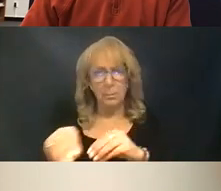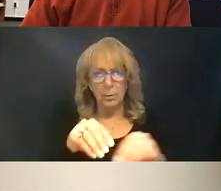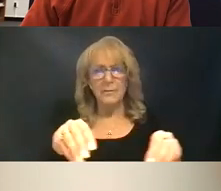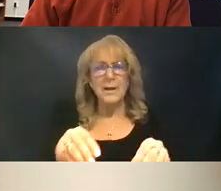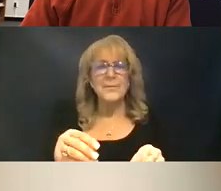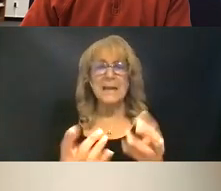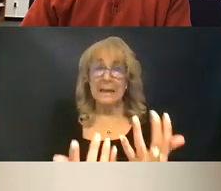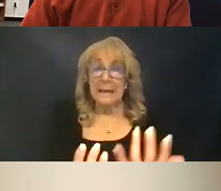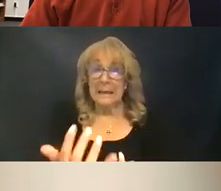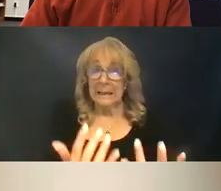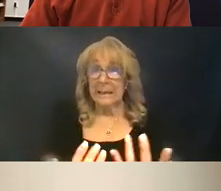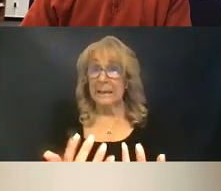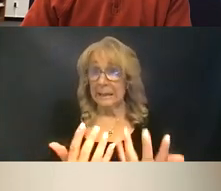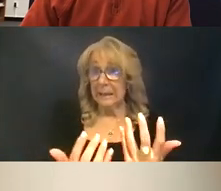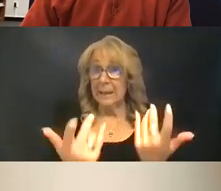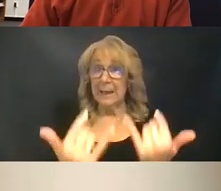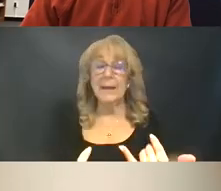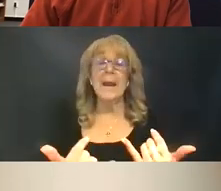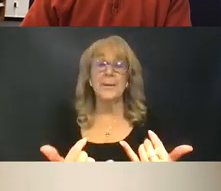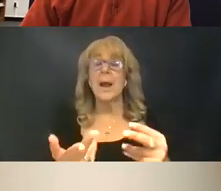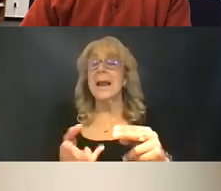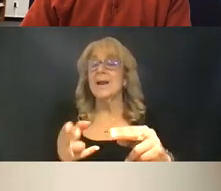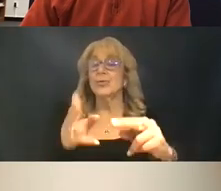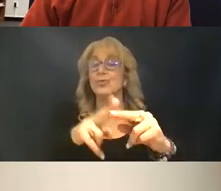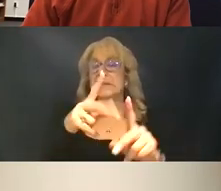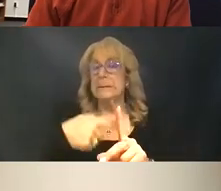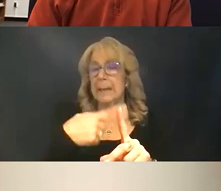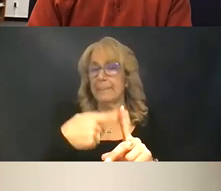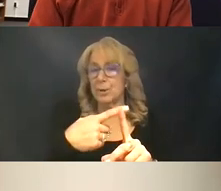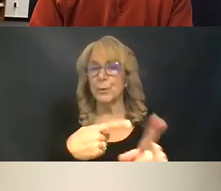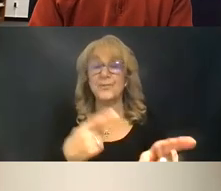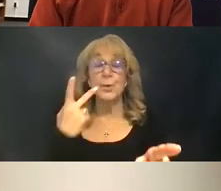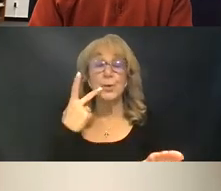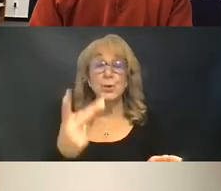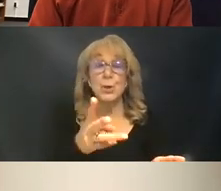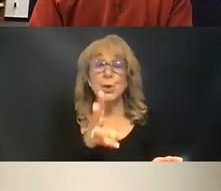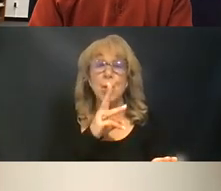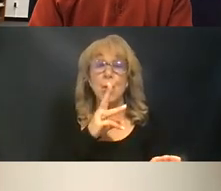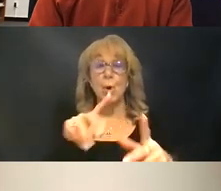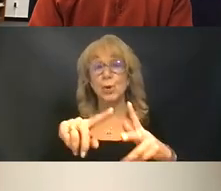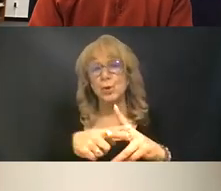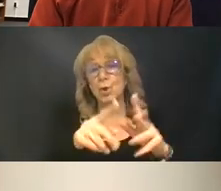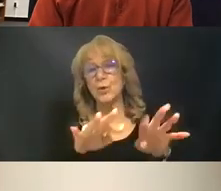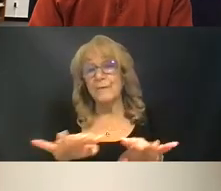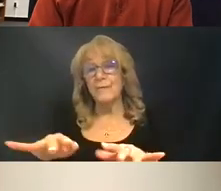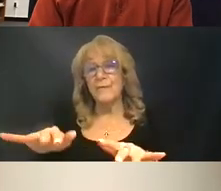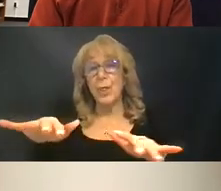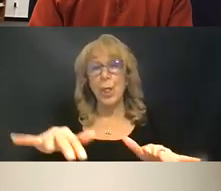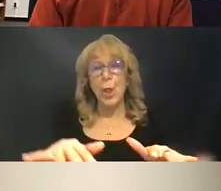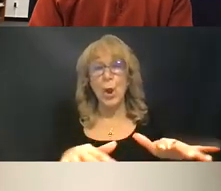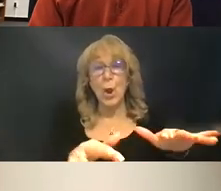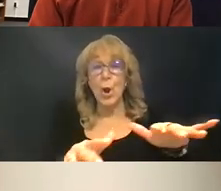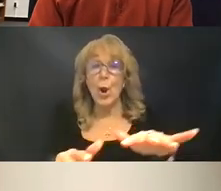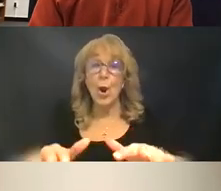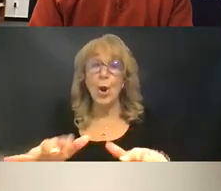so the ice is going to start to melt. I'm increasing the temperature. And you see the water starts to flow, but the water doesn't have the same shape as